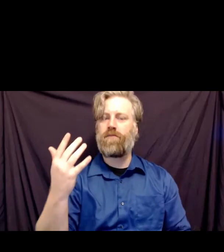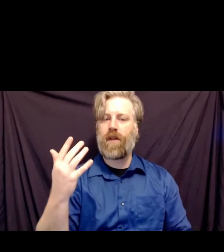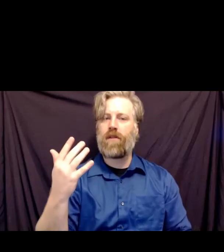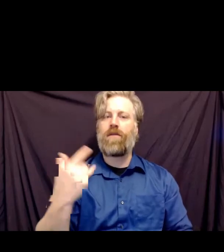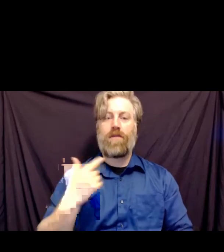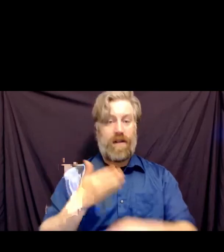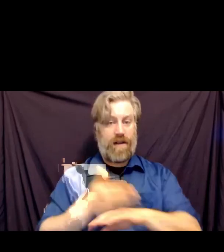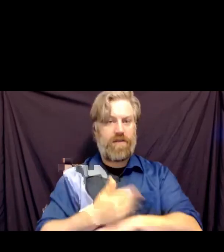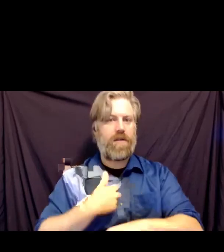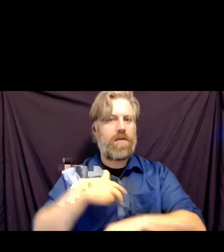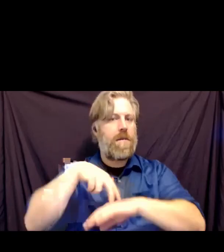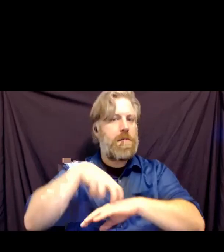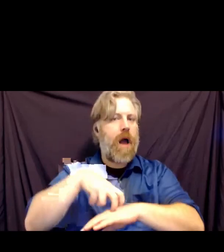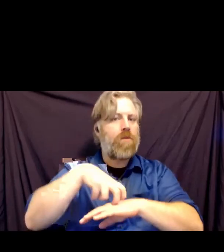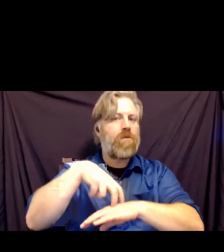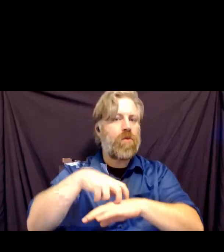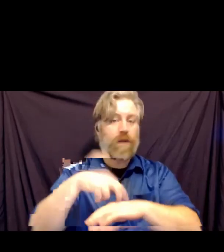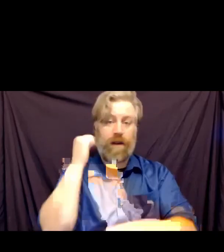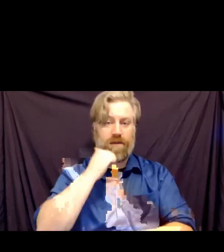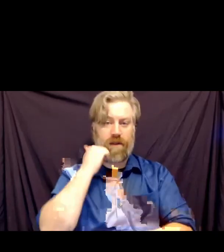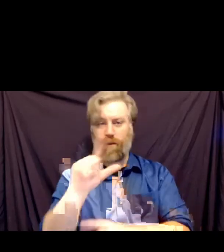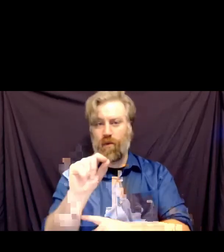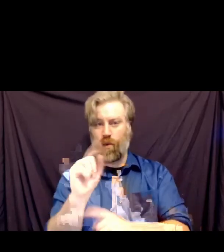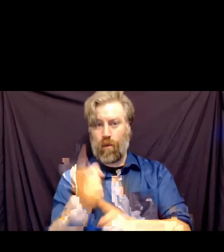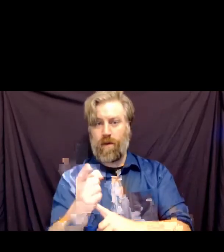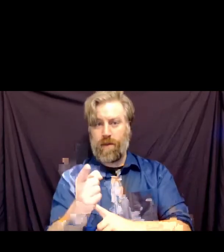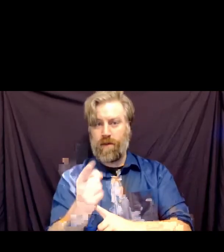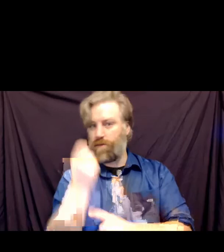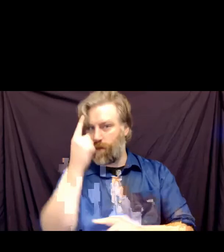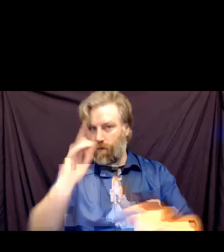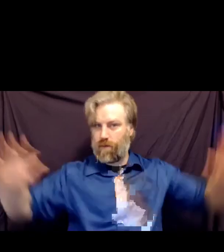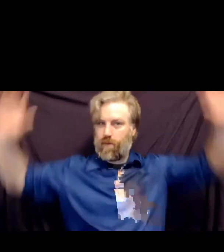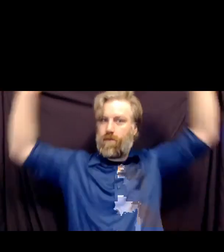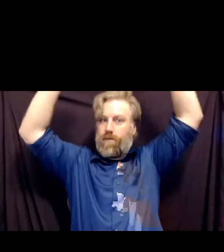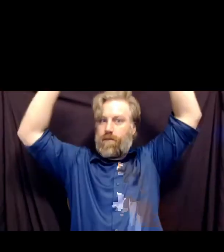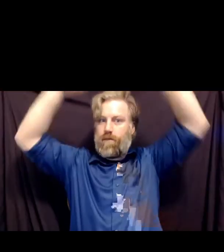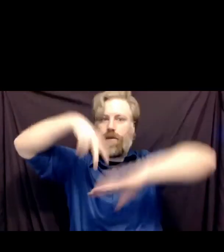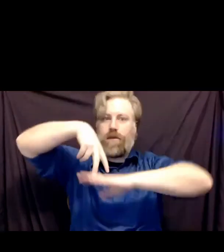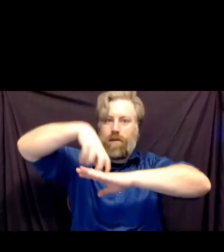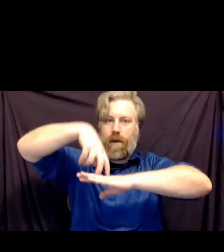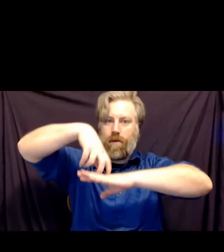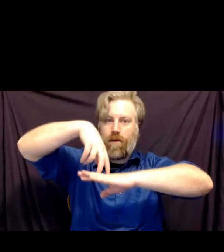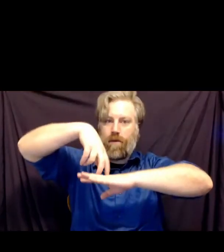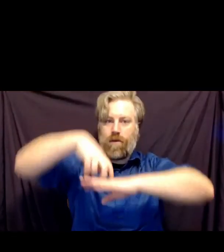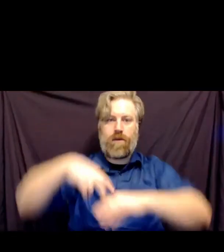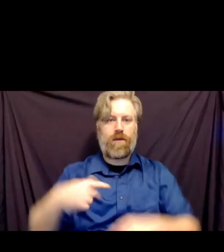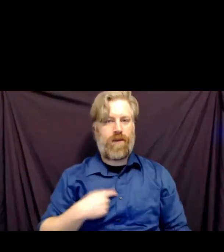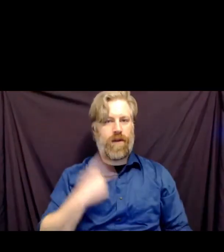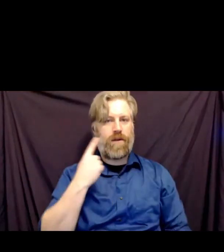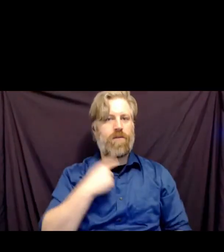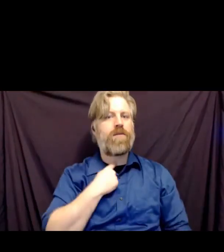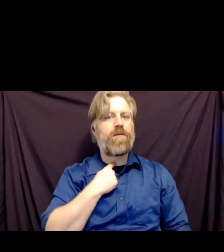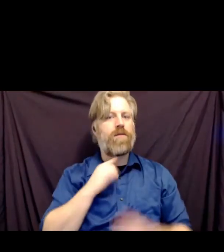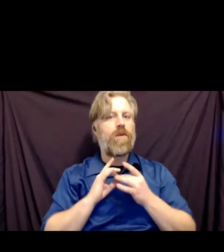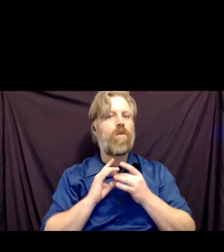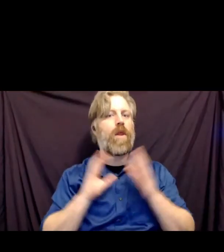bouncing for actually 20 minutes a day with my hands above my head, but something released during that process, and